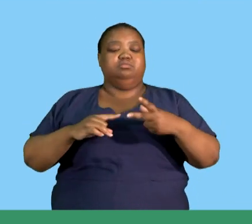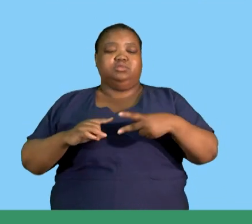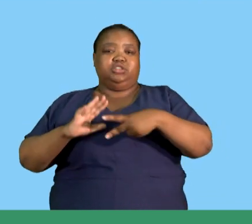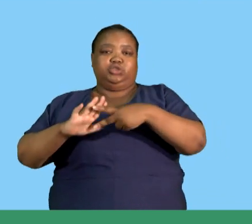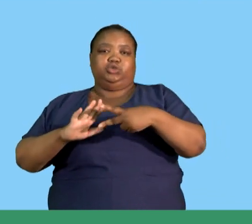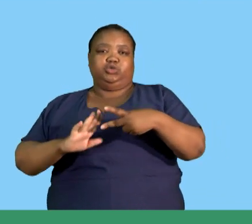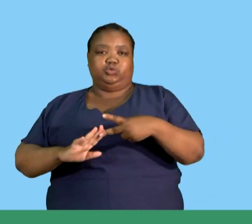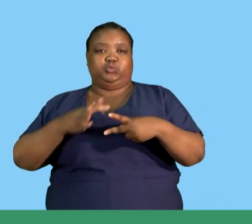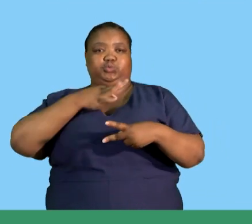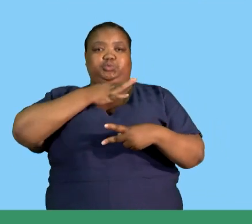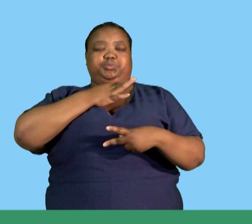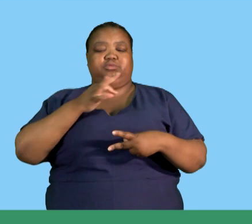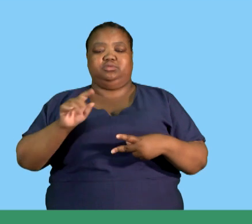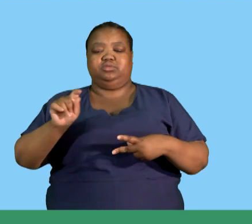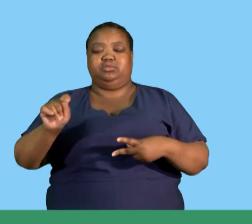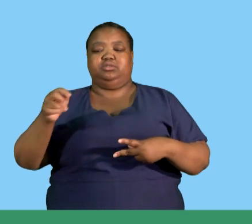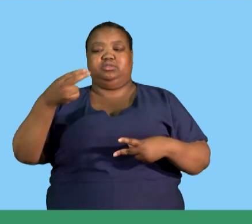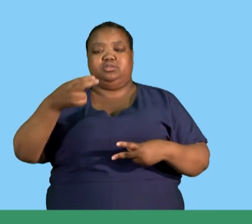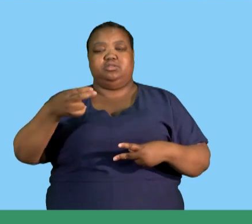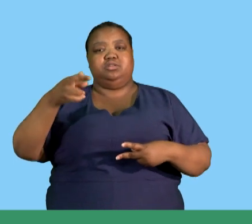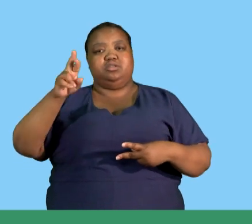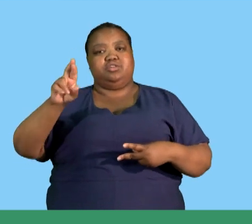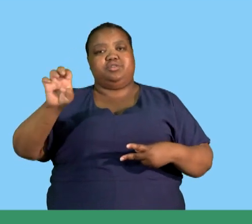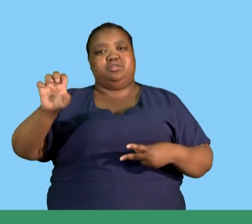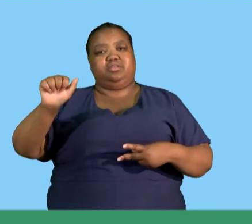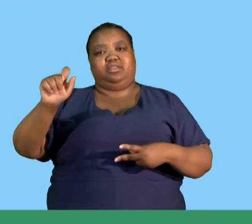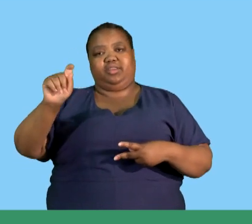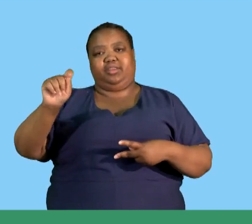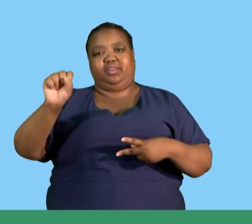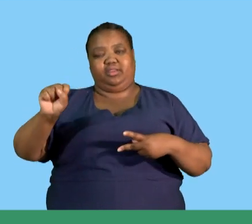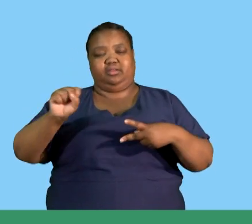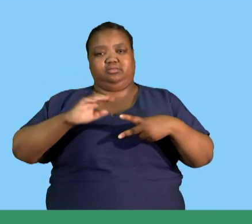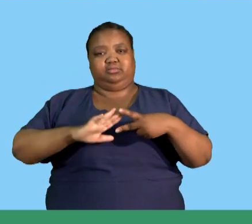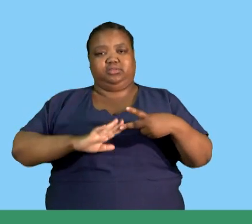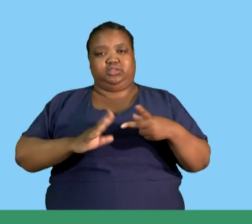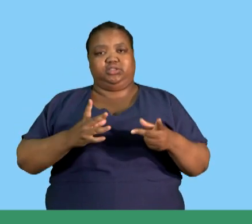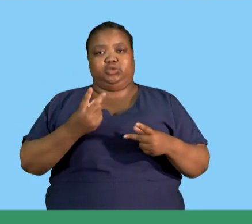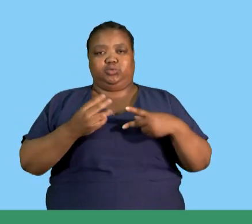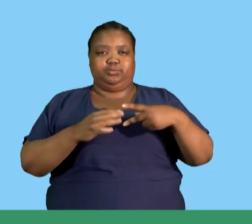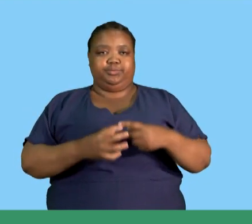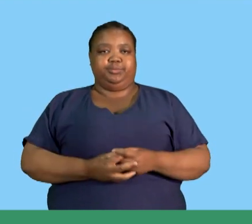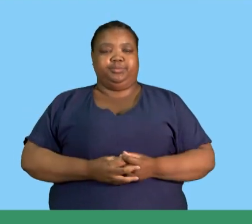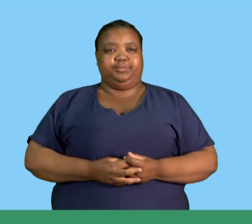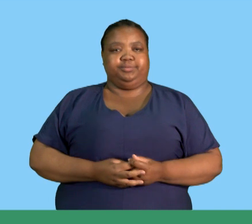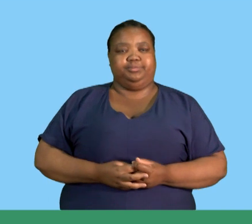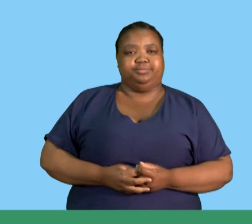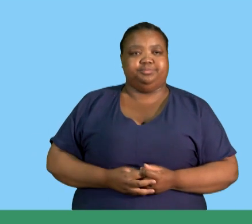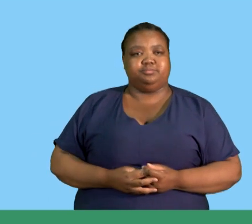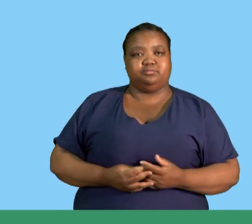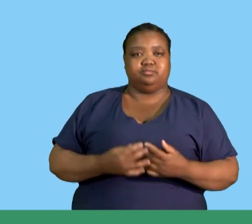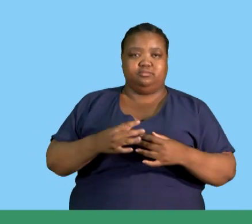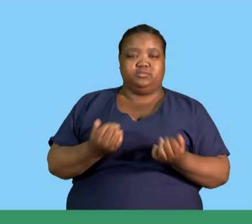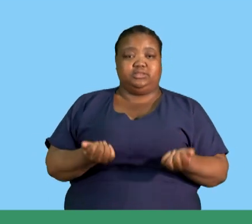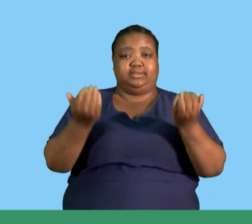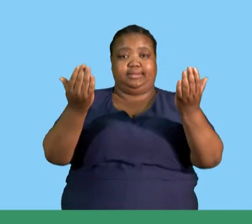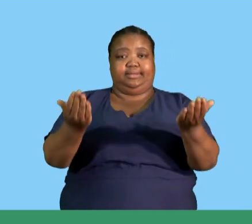2 threats. So this can help you not to ever forget this. All right. So